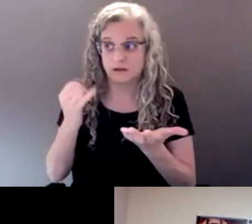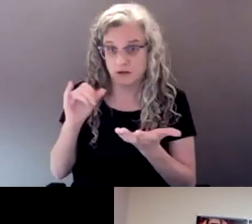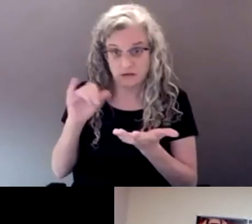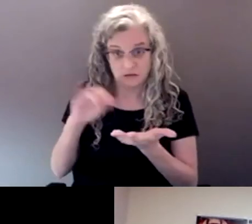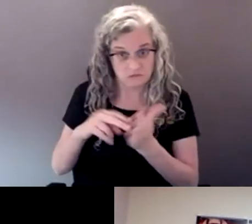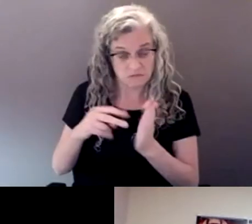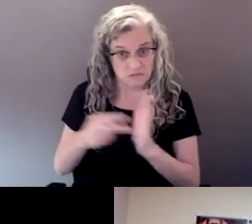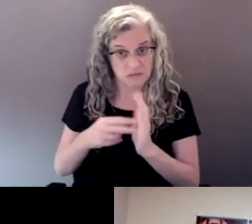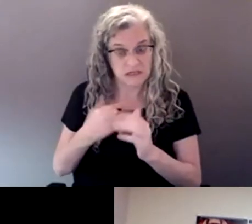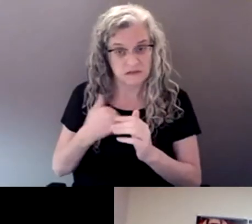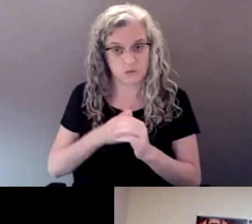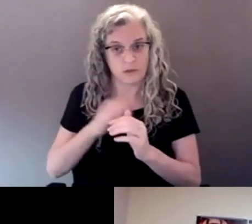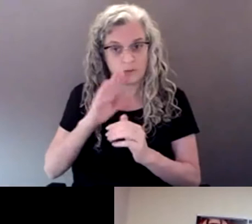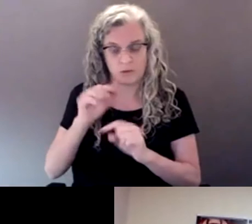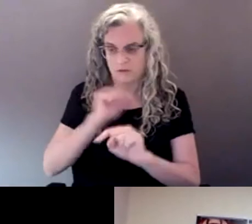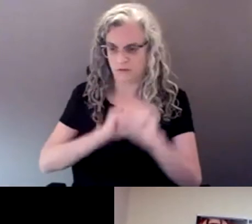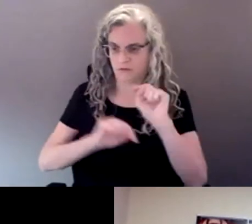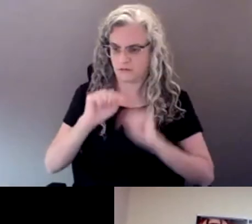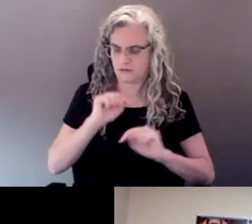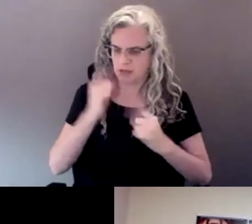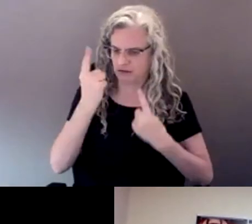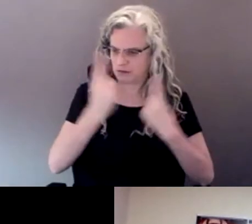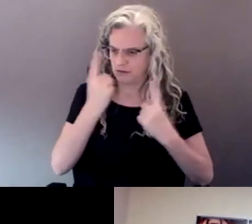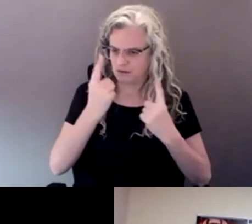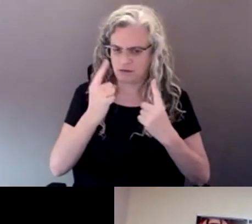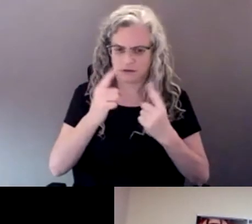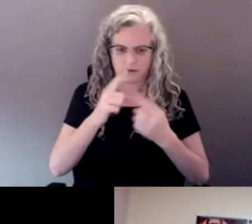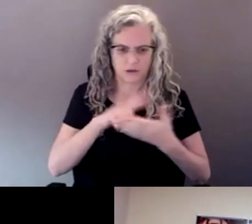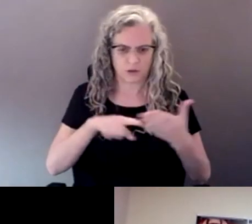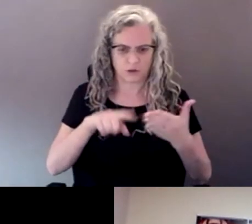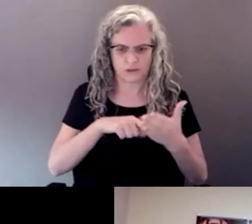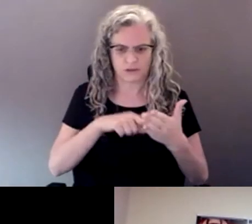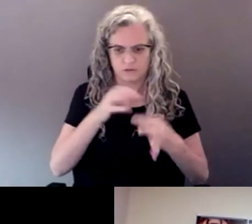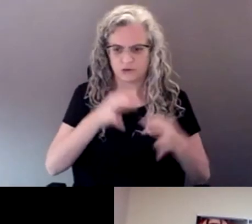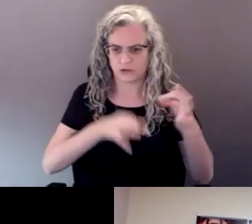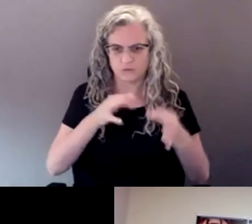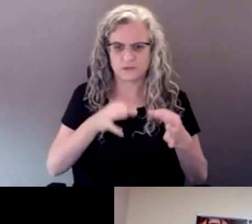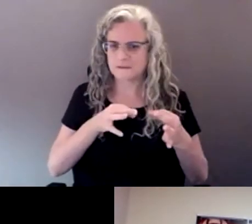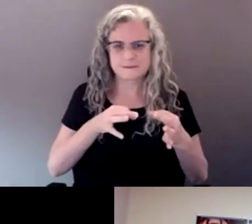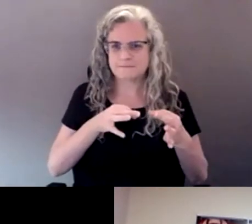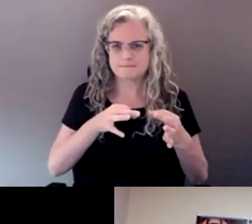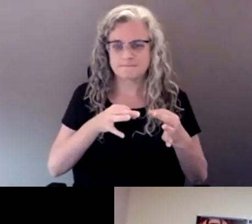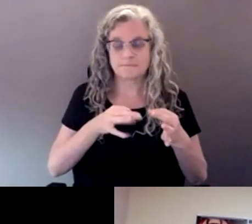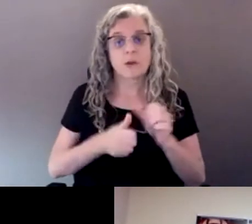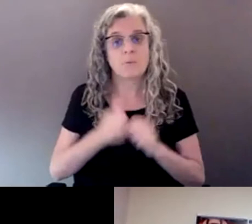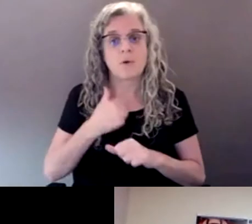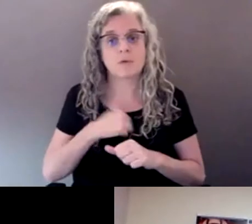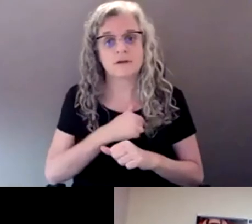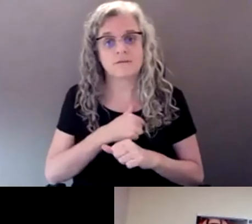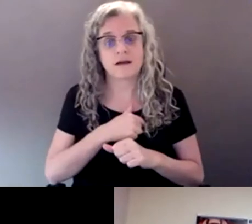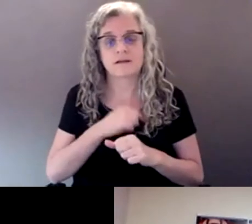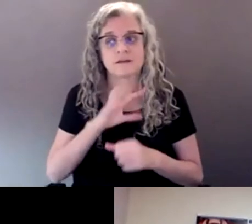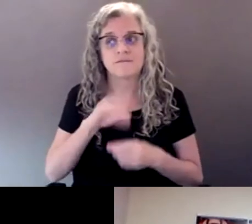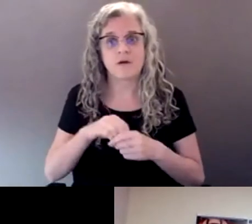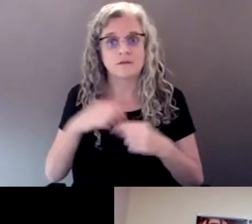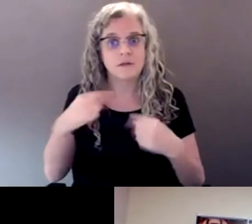us to reconsider the kinds of critical judgments. And I say critical because most of us making arguments in any of these